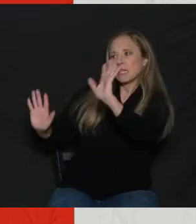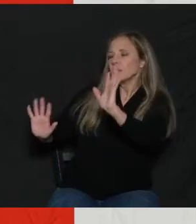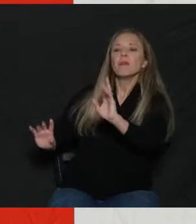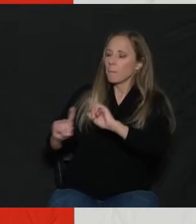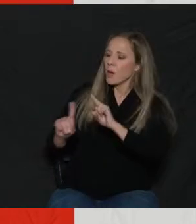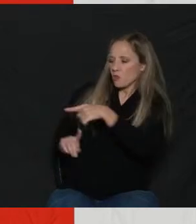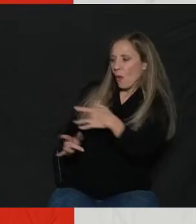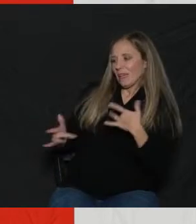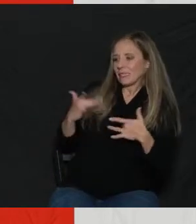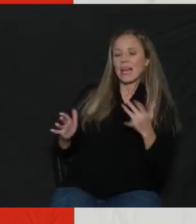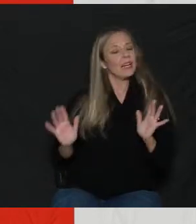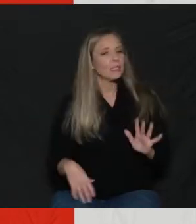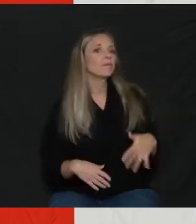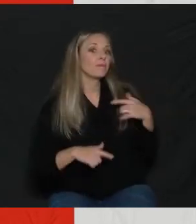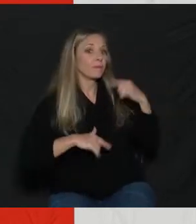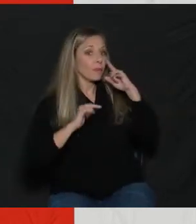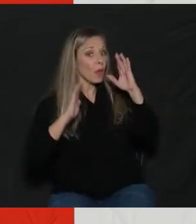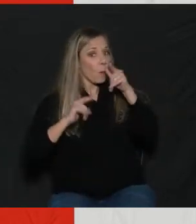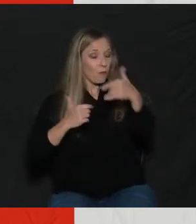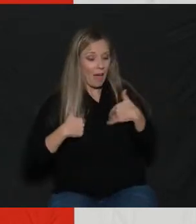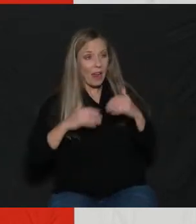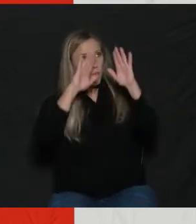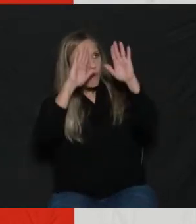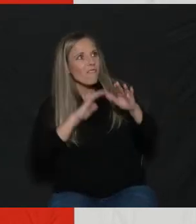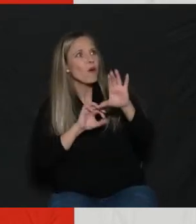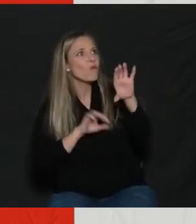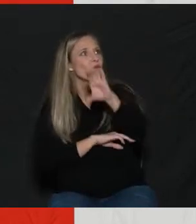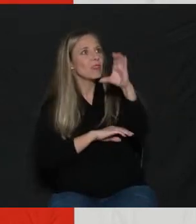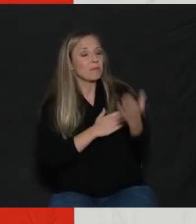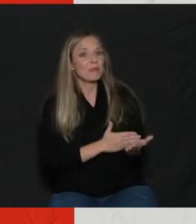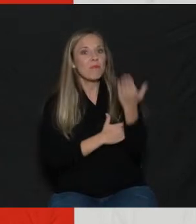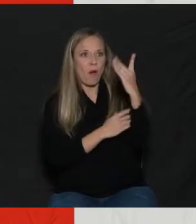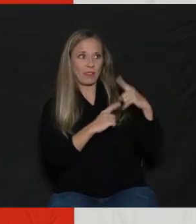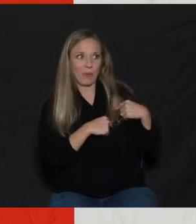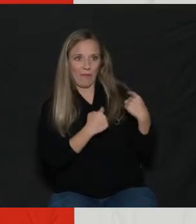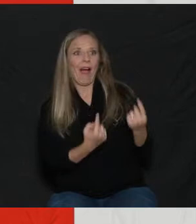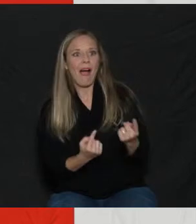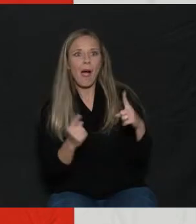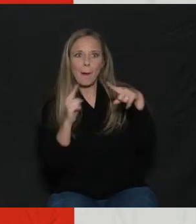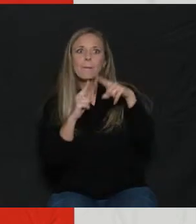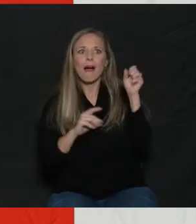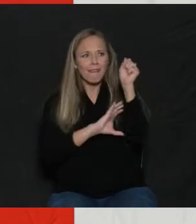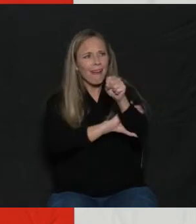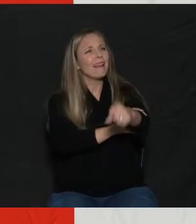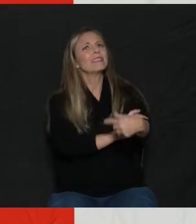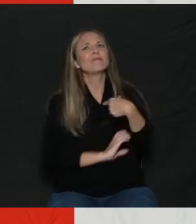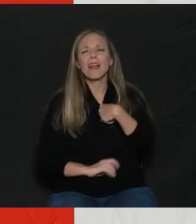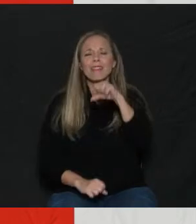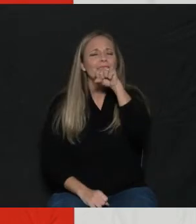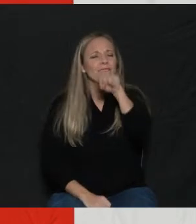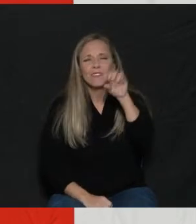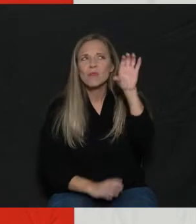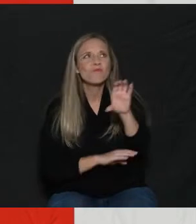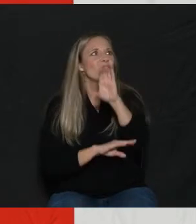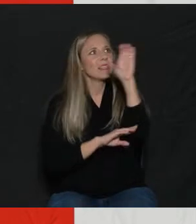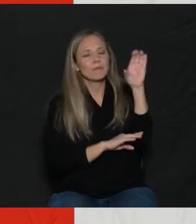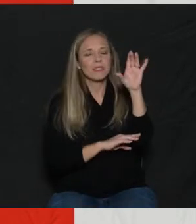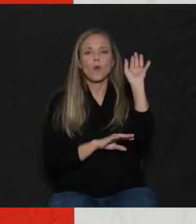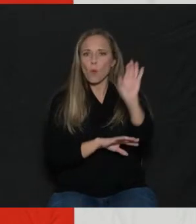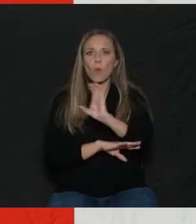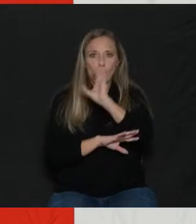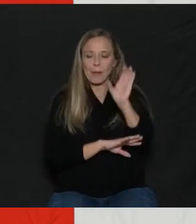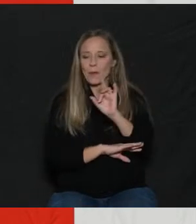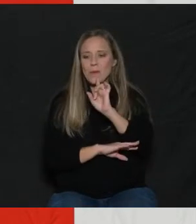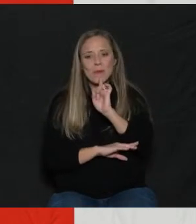about everybody. it, yeah. And I hope you've had a wonderful morning so far. But yeah, I love Christmas. So Christmas was a really